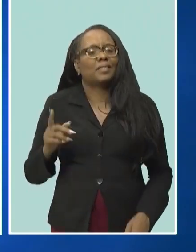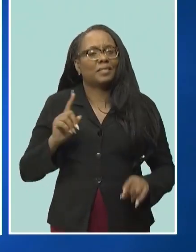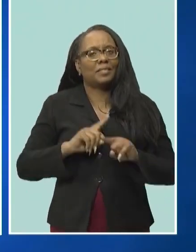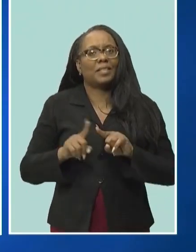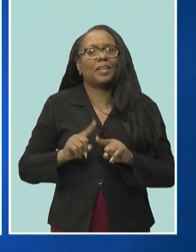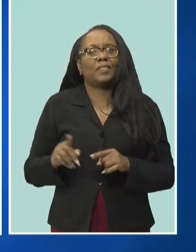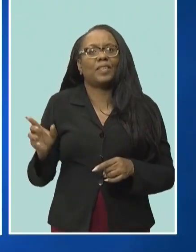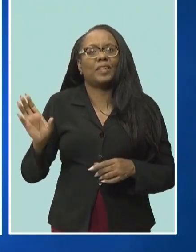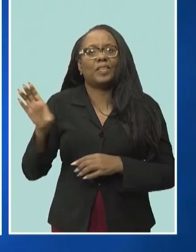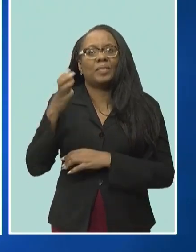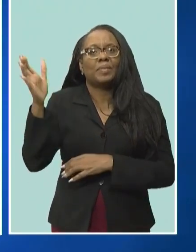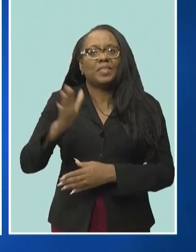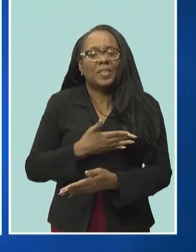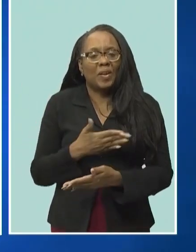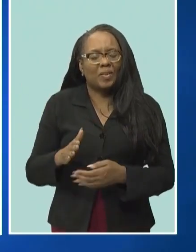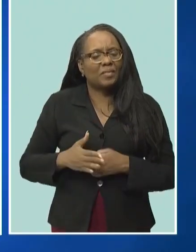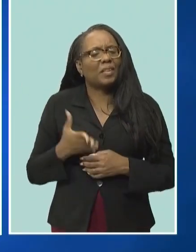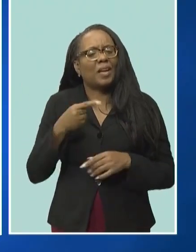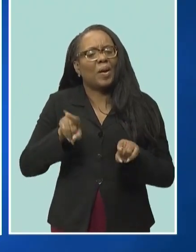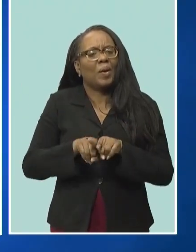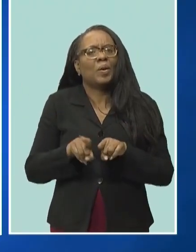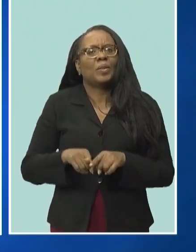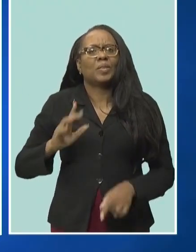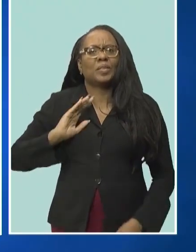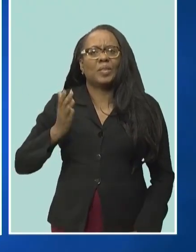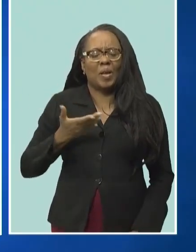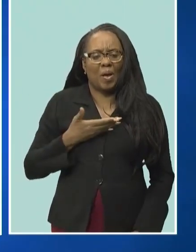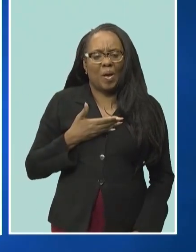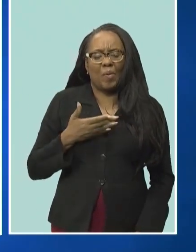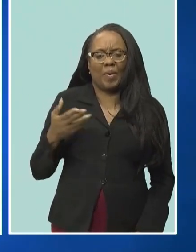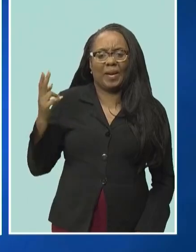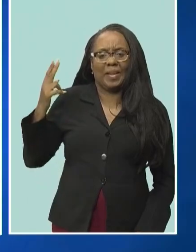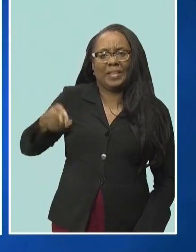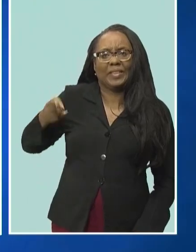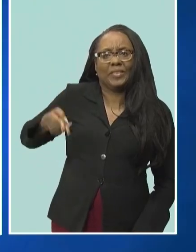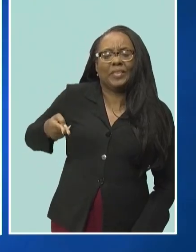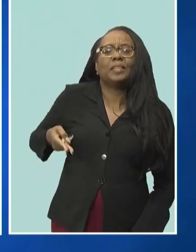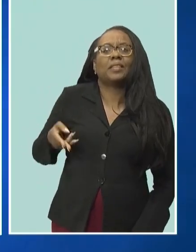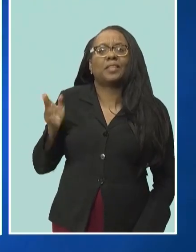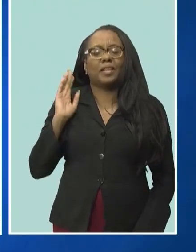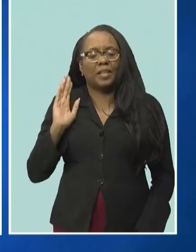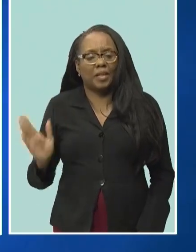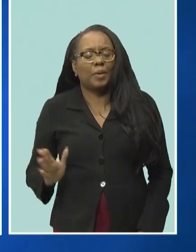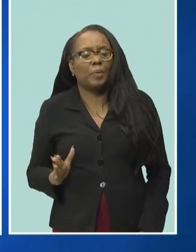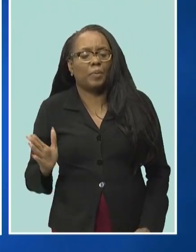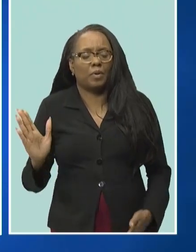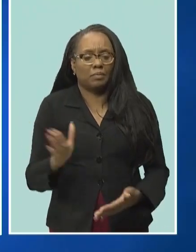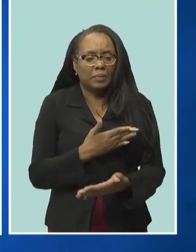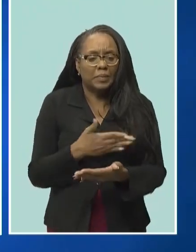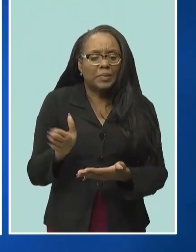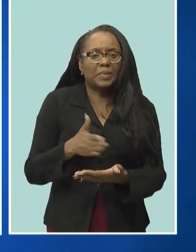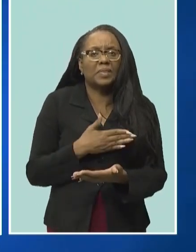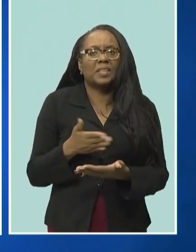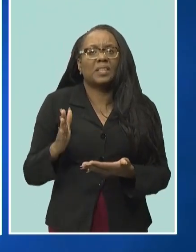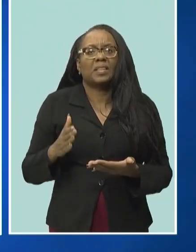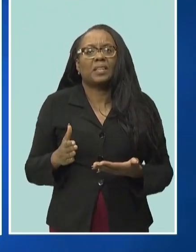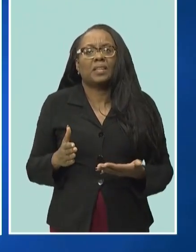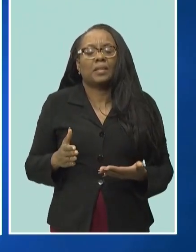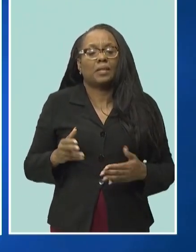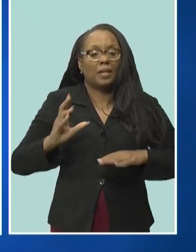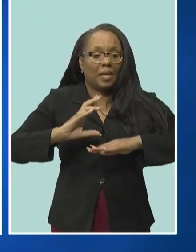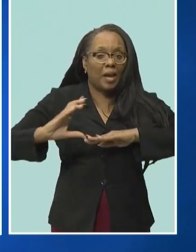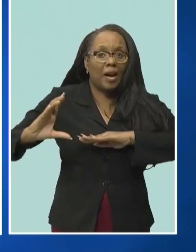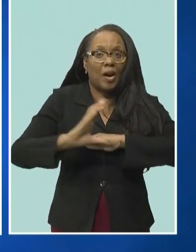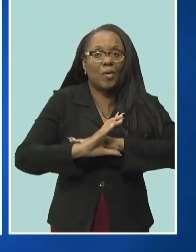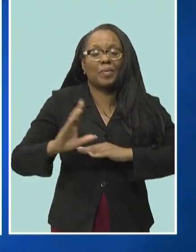And mindful of our ancestry and geographical location, the chorale is expected to perform some Caribbean